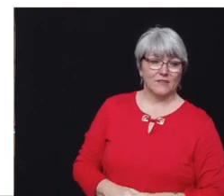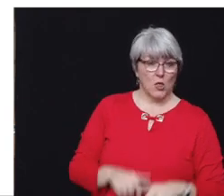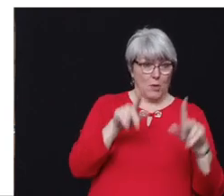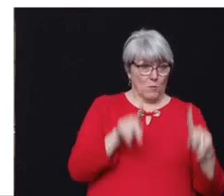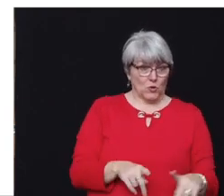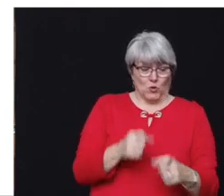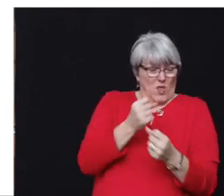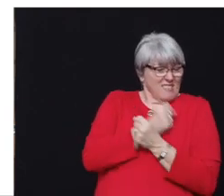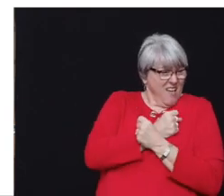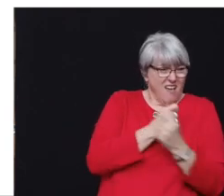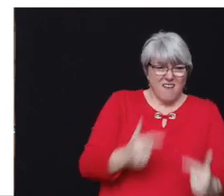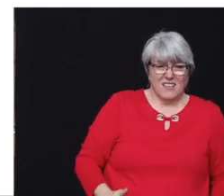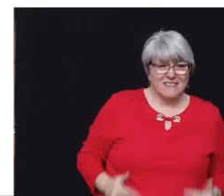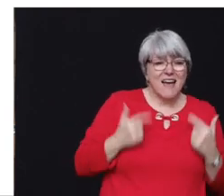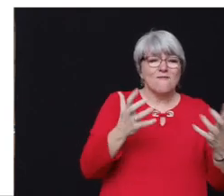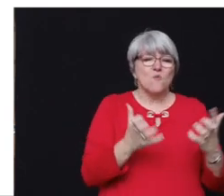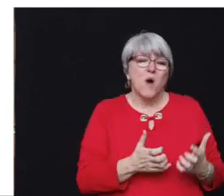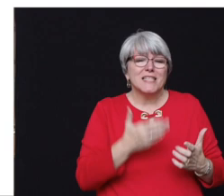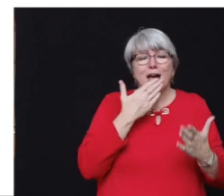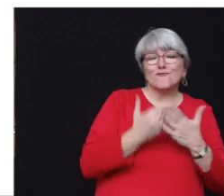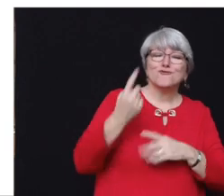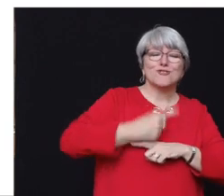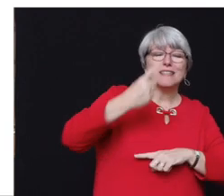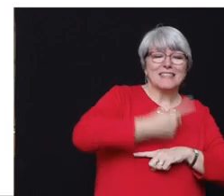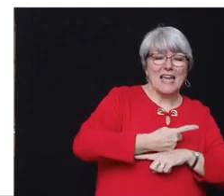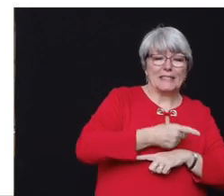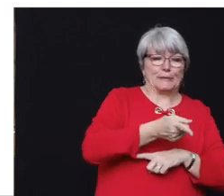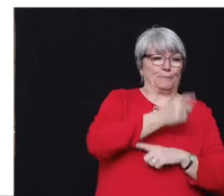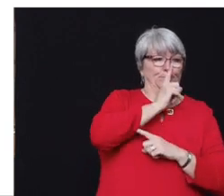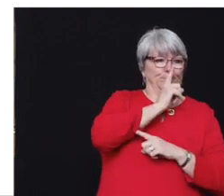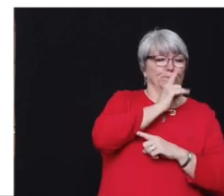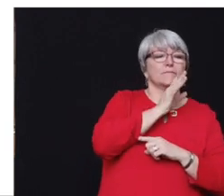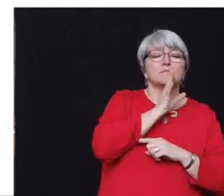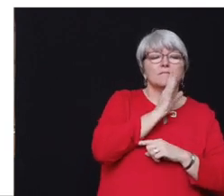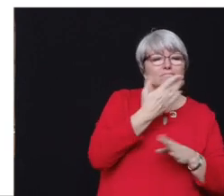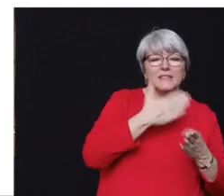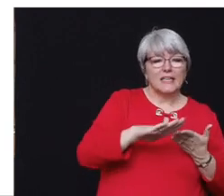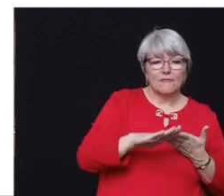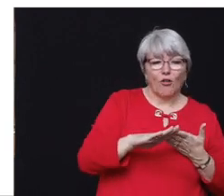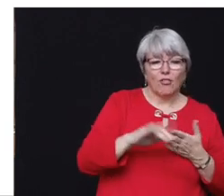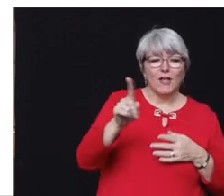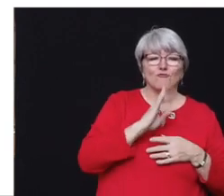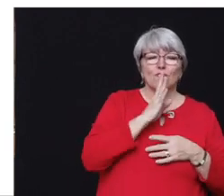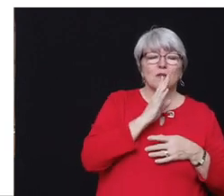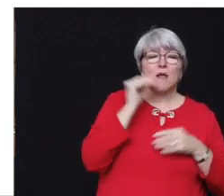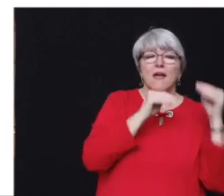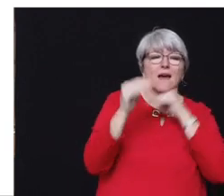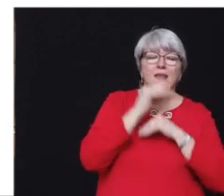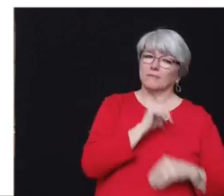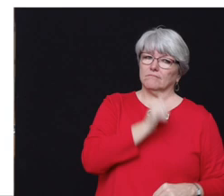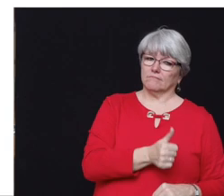Whoever of you loves life and desires to see many good days, keep your tongue from evil and your lips from telling